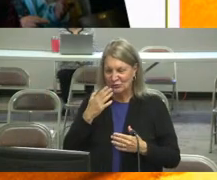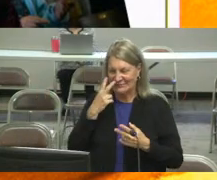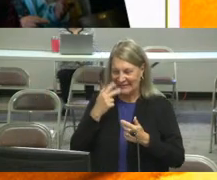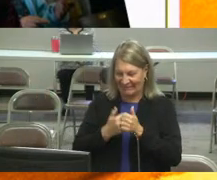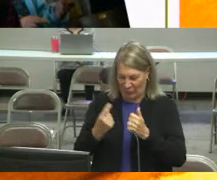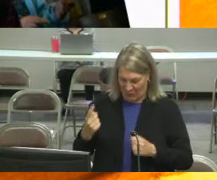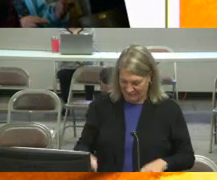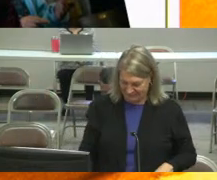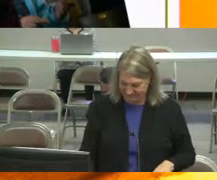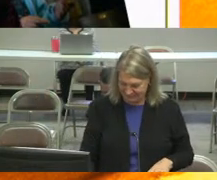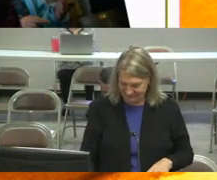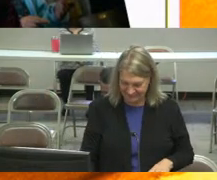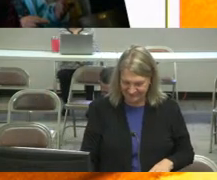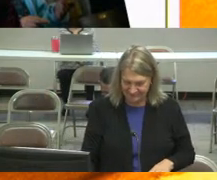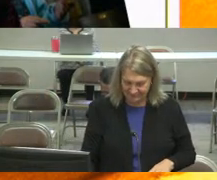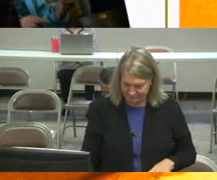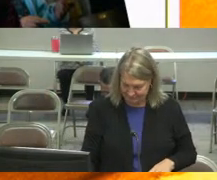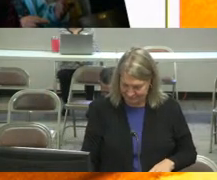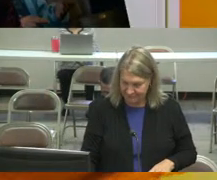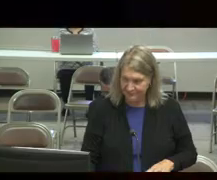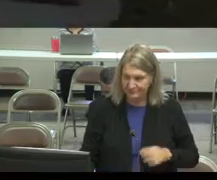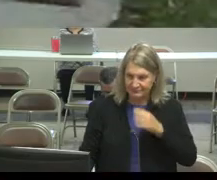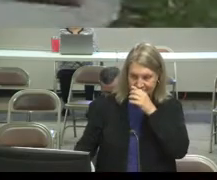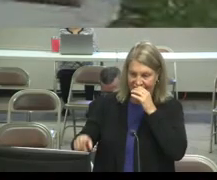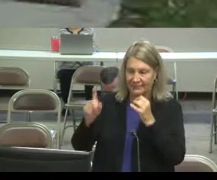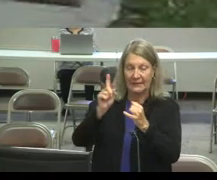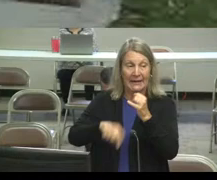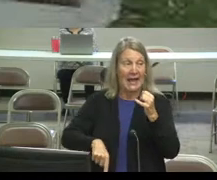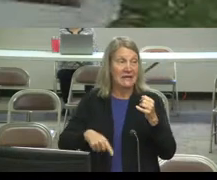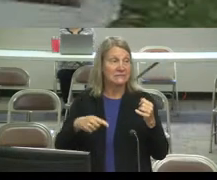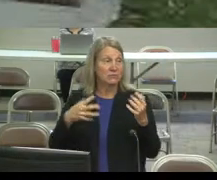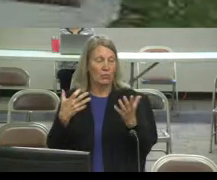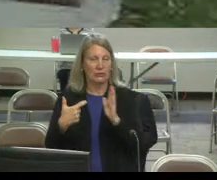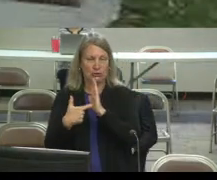it was great to have everyone back on campus